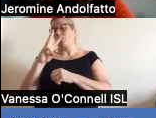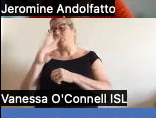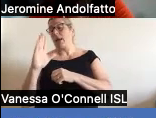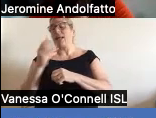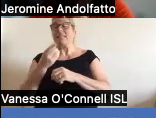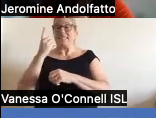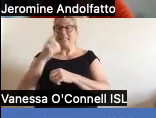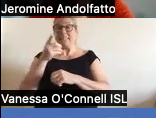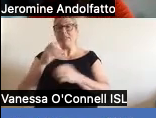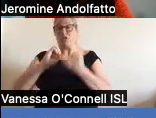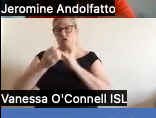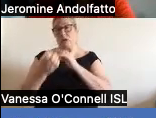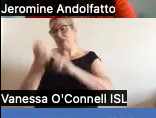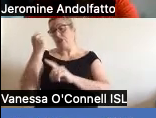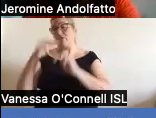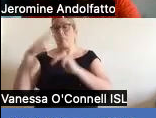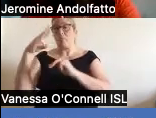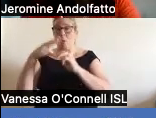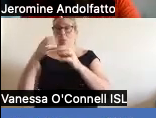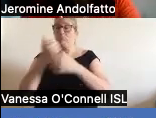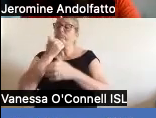at EU level. Thank you.